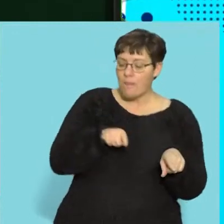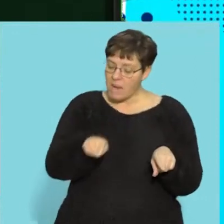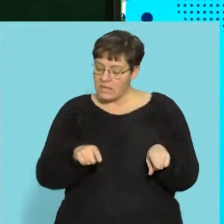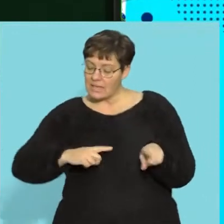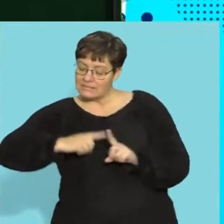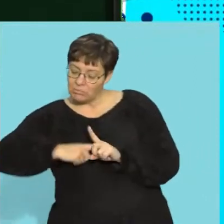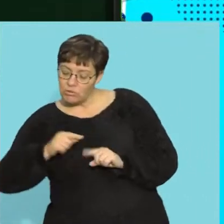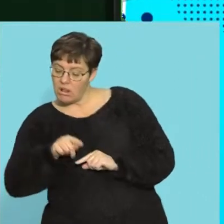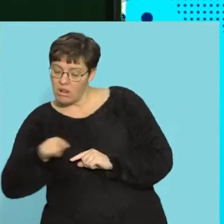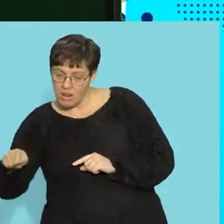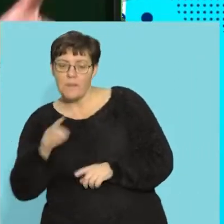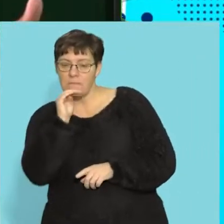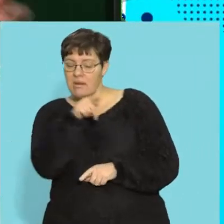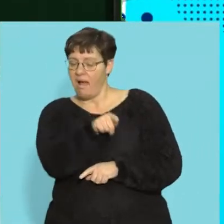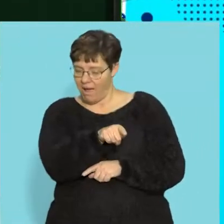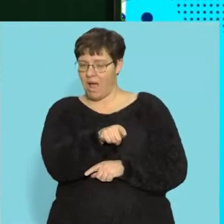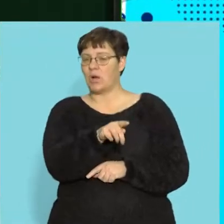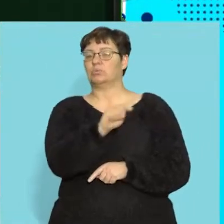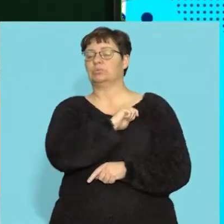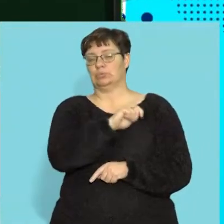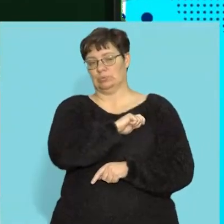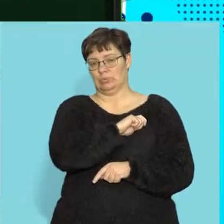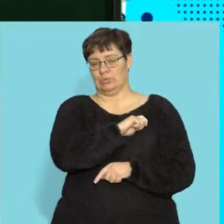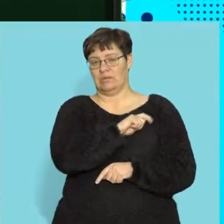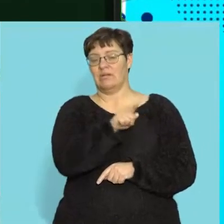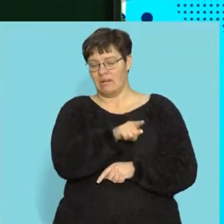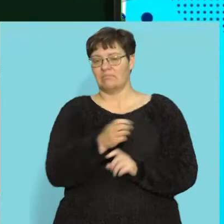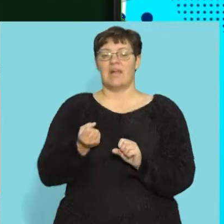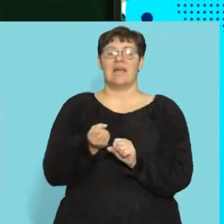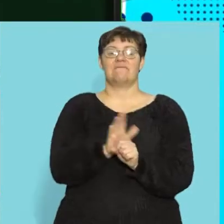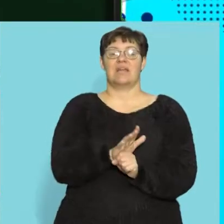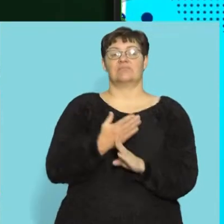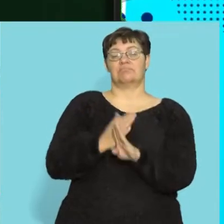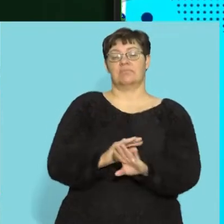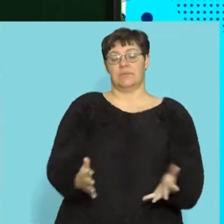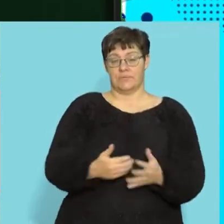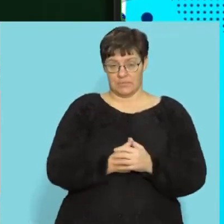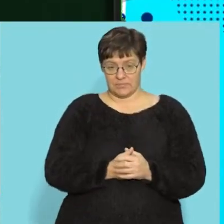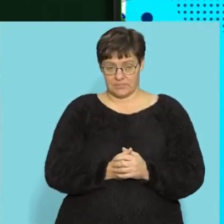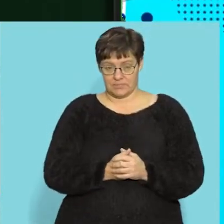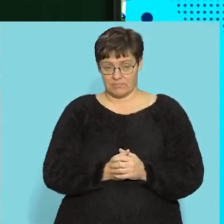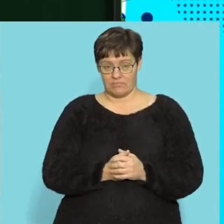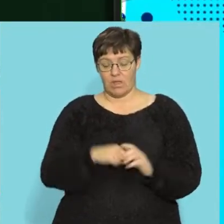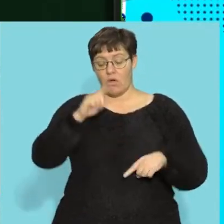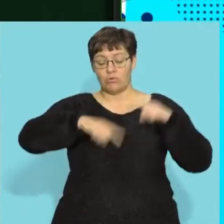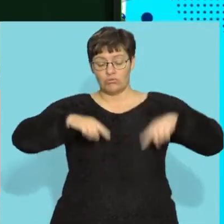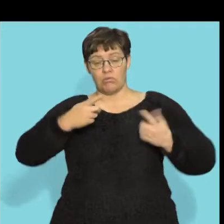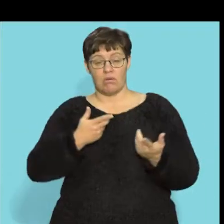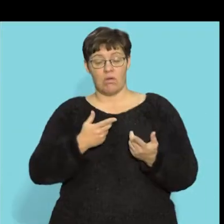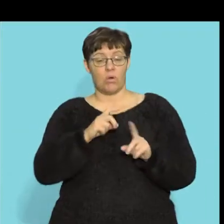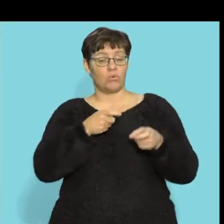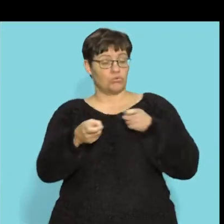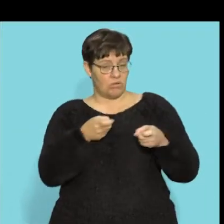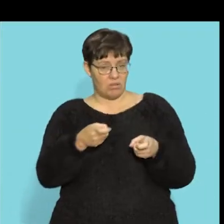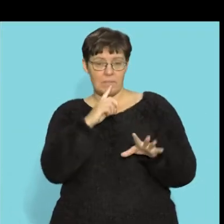end, yes, indeed, this physical quantity, this is how it exactly affects resistance. So our control